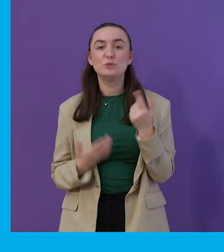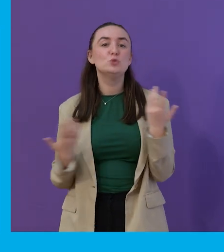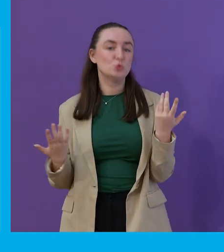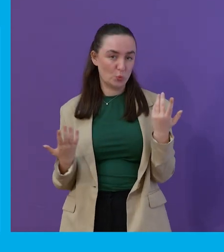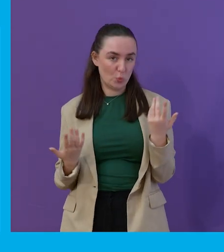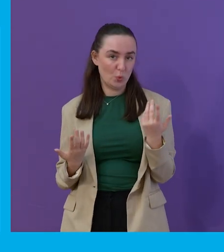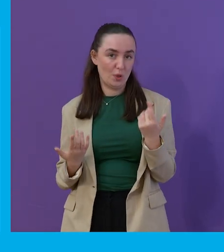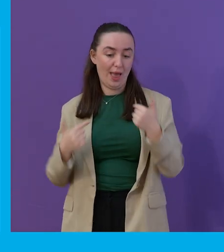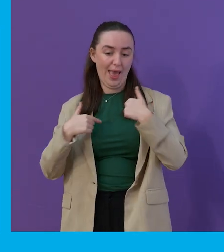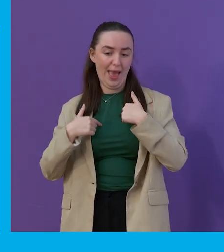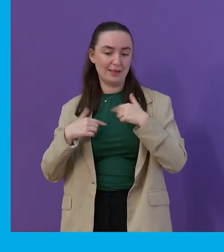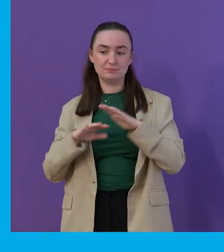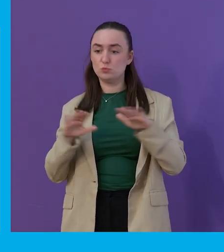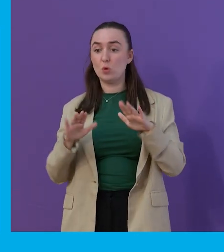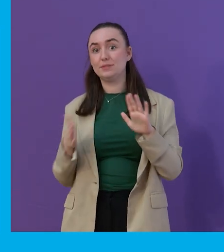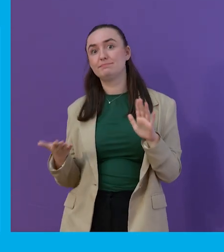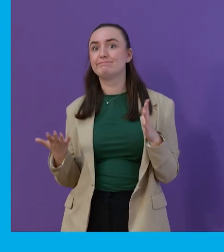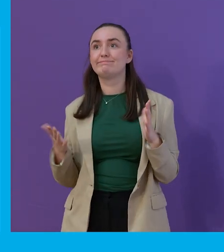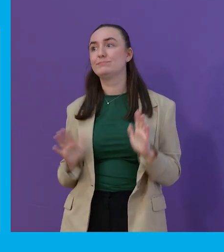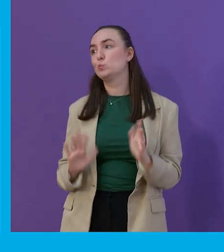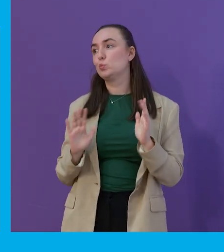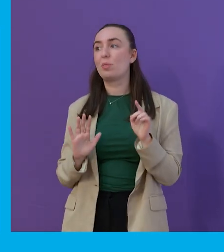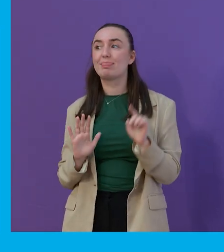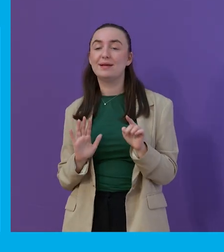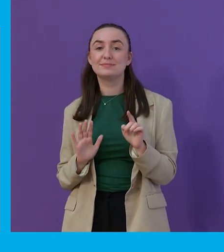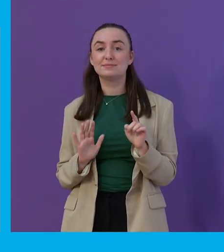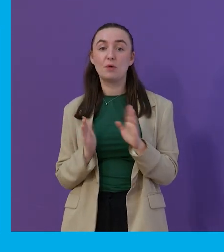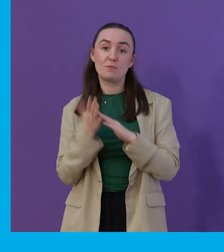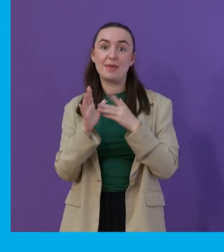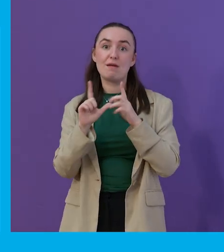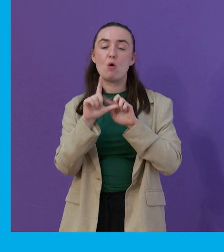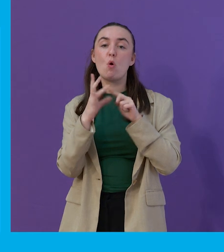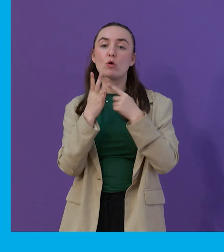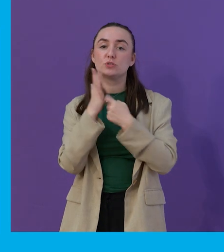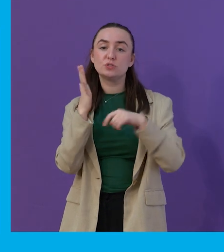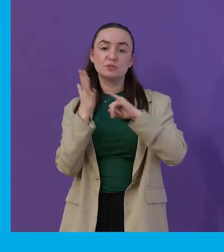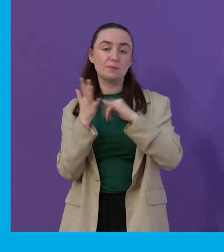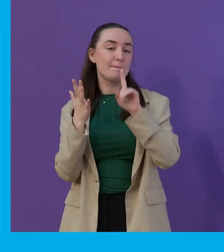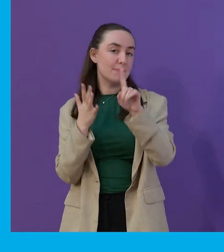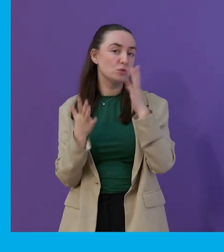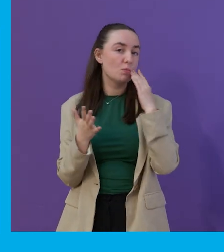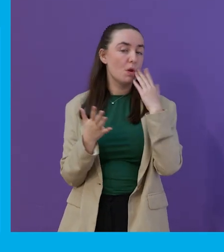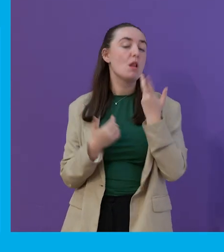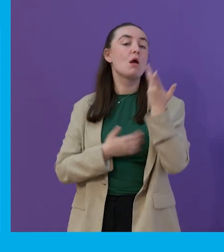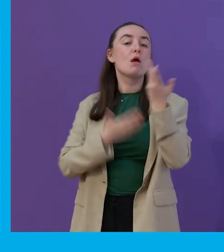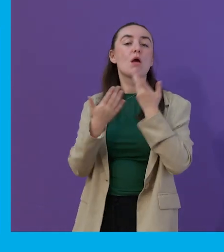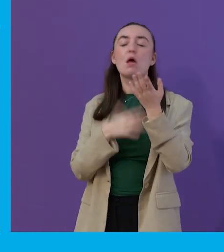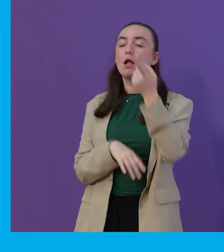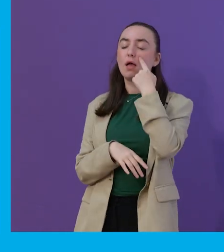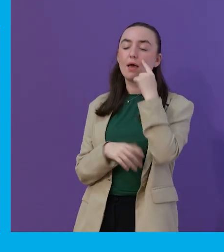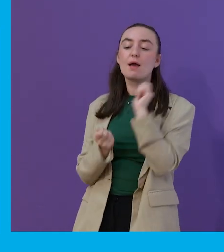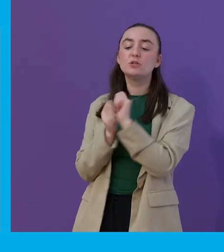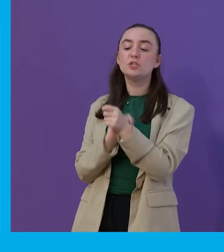person. I wasn't a fan of mayors, I'll be honest, and then got to work with Andy as his head of public service reform, and I saw the